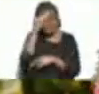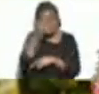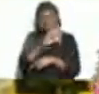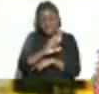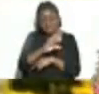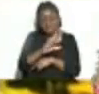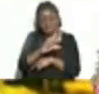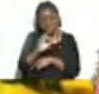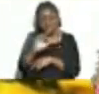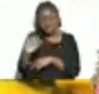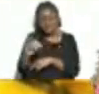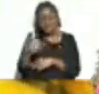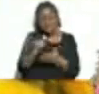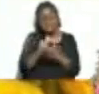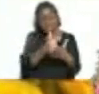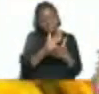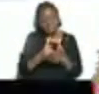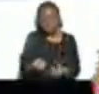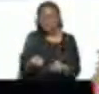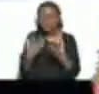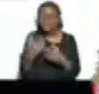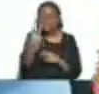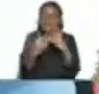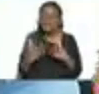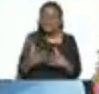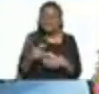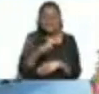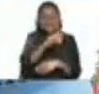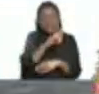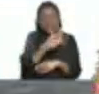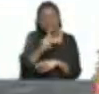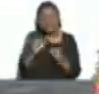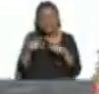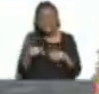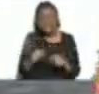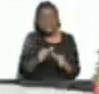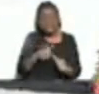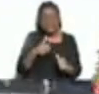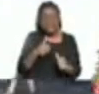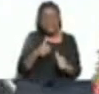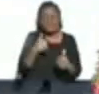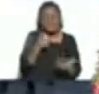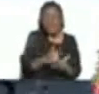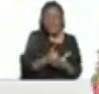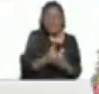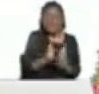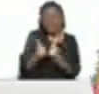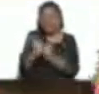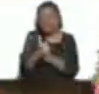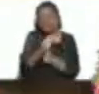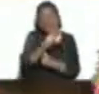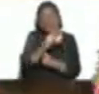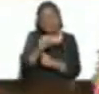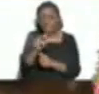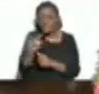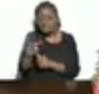many visitors to our destination. With air and sea arrivals surpassing 2022's banner year, Jibrilu notes that the